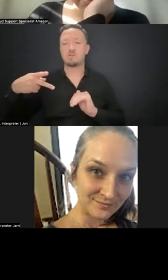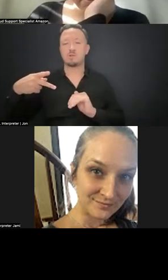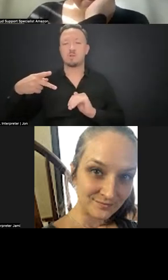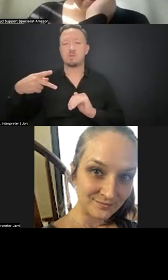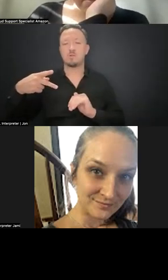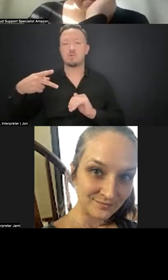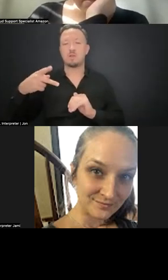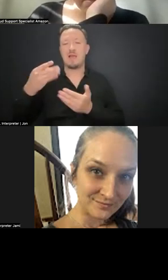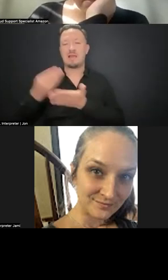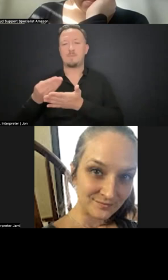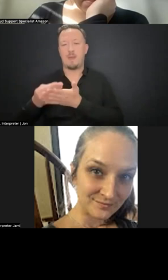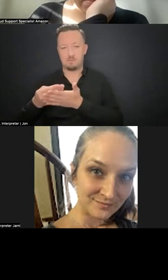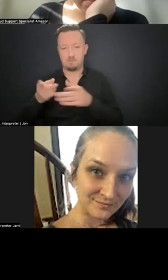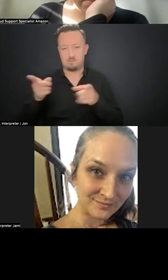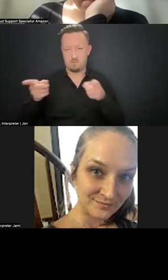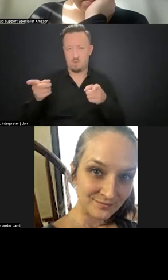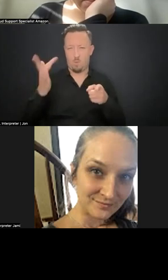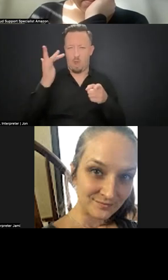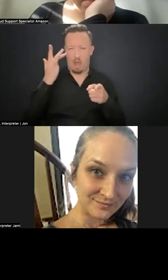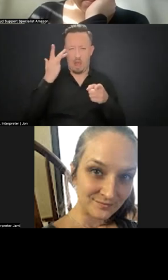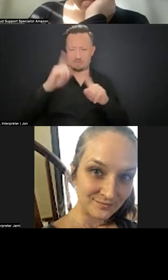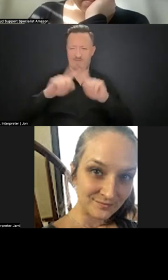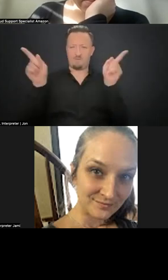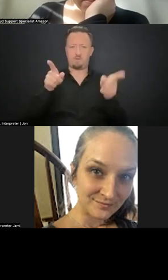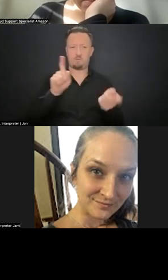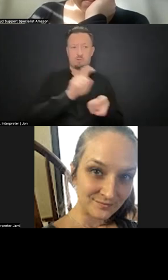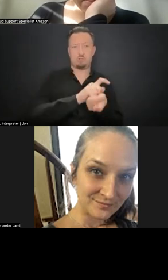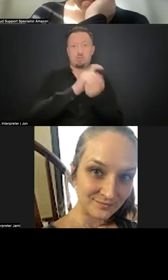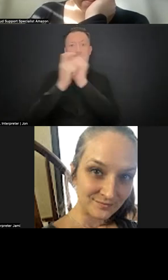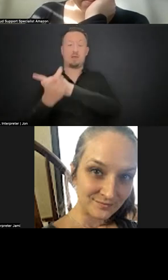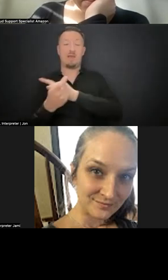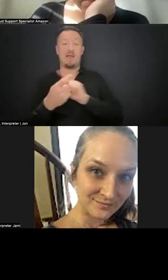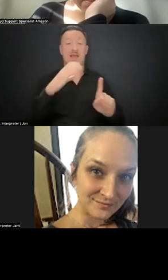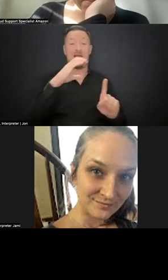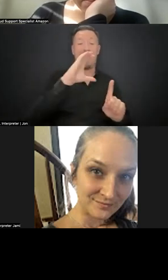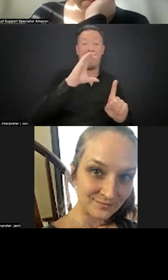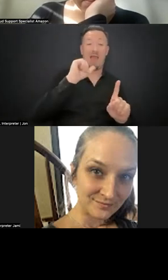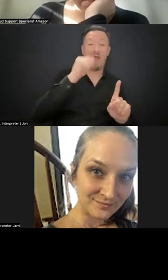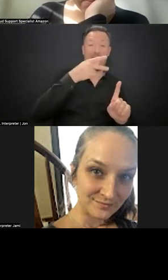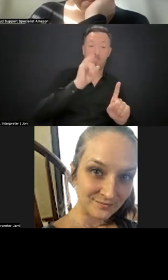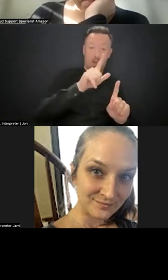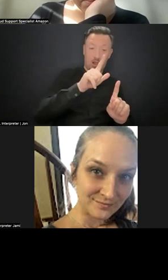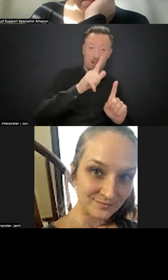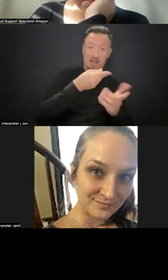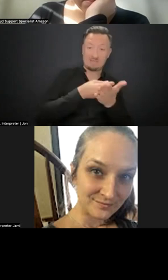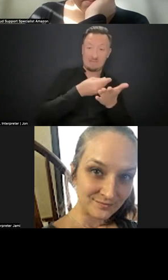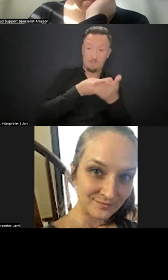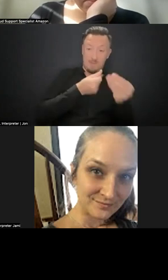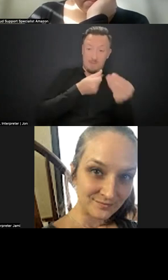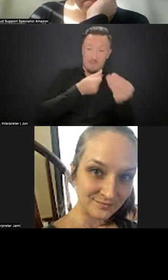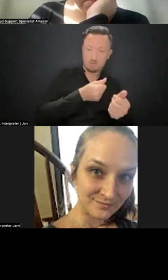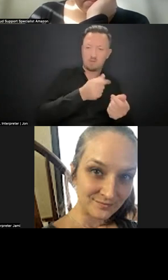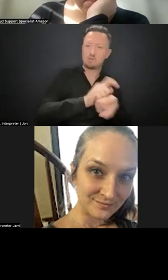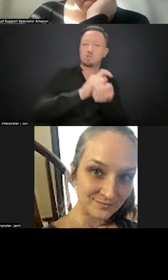Let's explain the shift from capital to operational that occurs when the adoption of